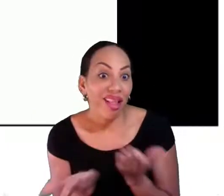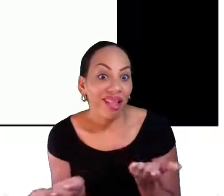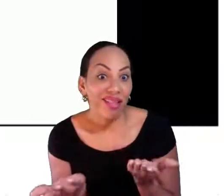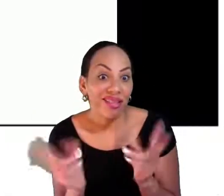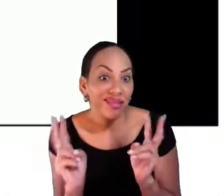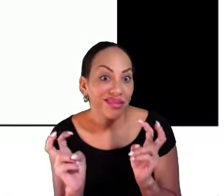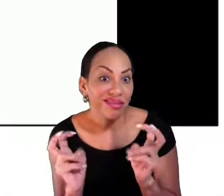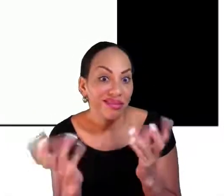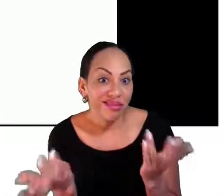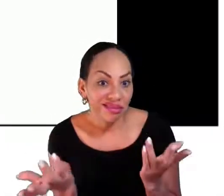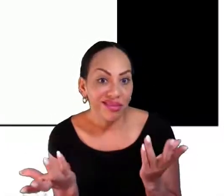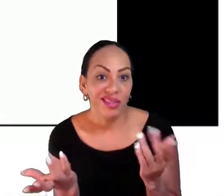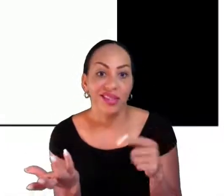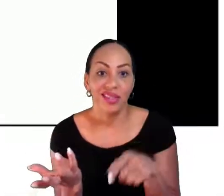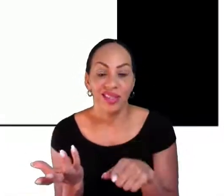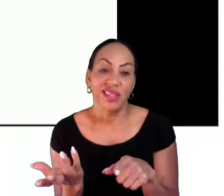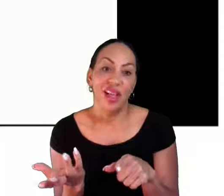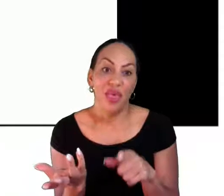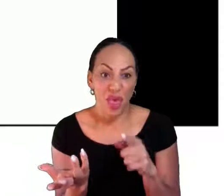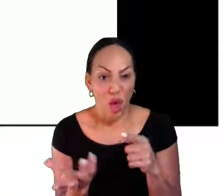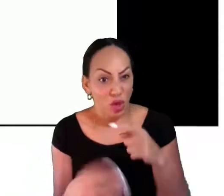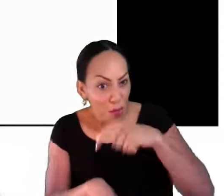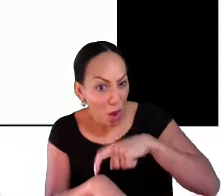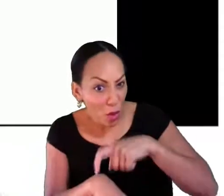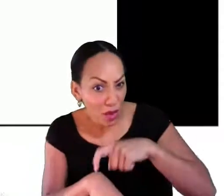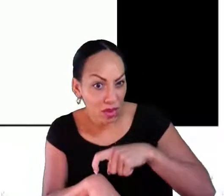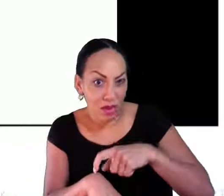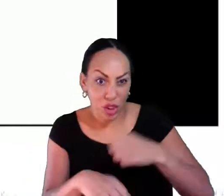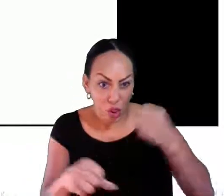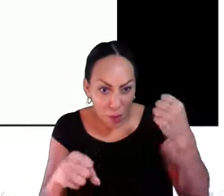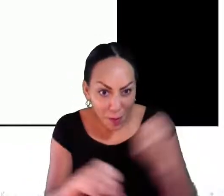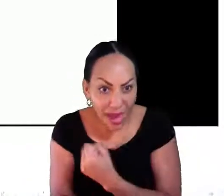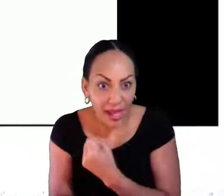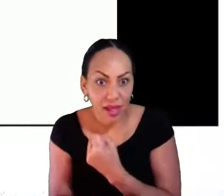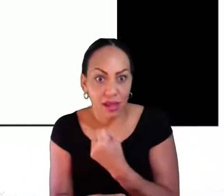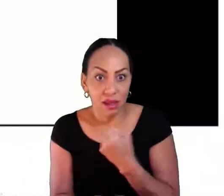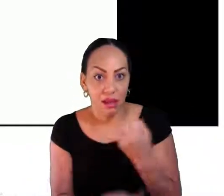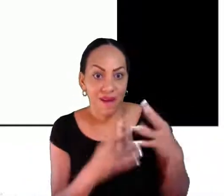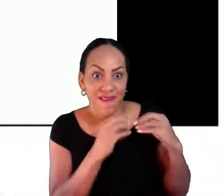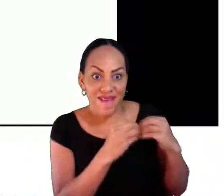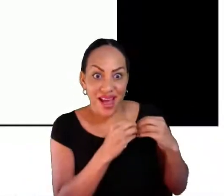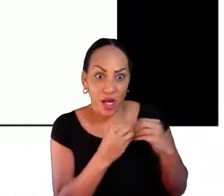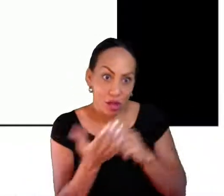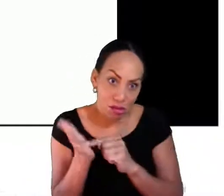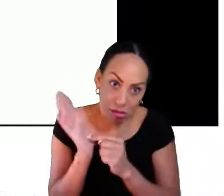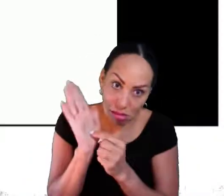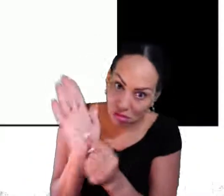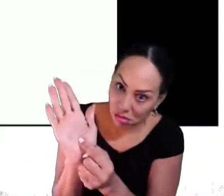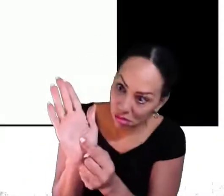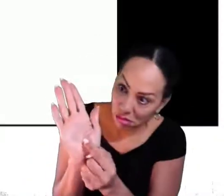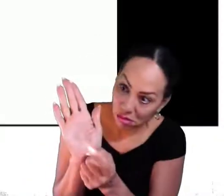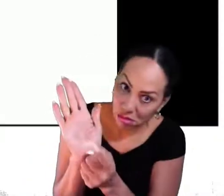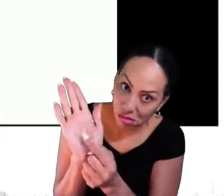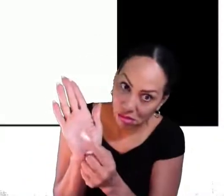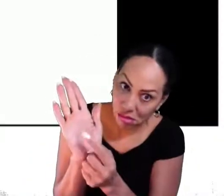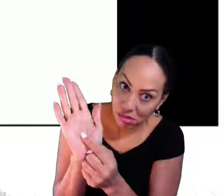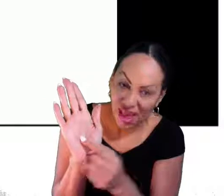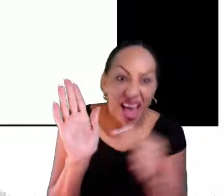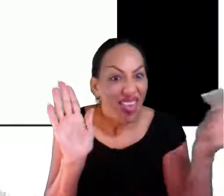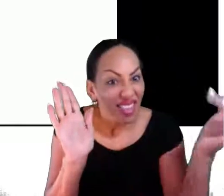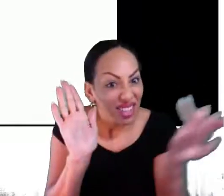create are moments of truth in that kind of, either you're going to demonstrate your values to someone or you're not, and they're going to engage and see what you're trying to do, or they're not,